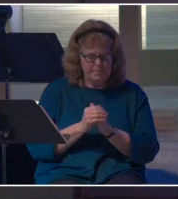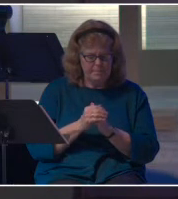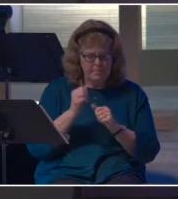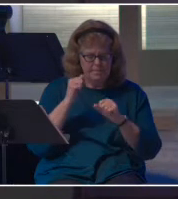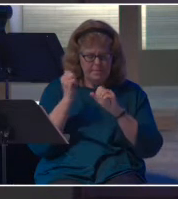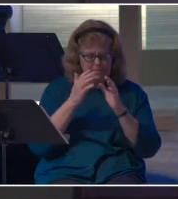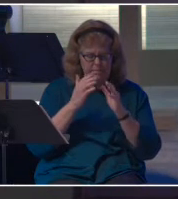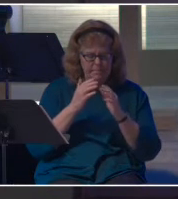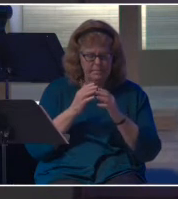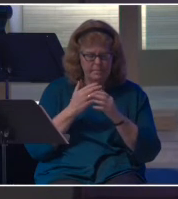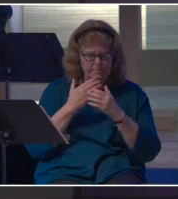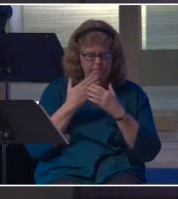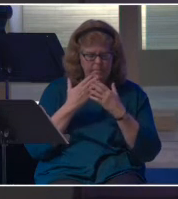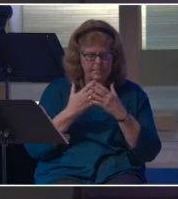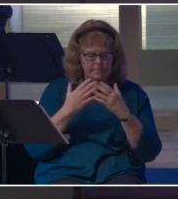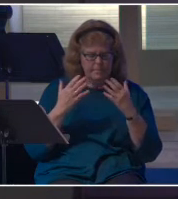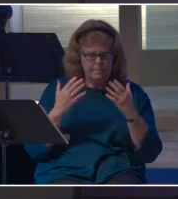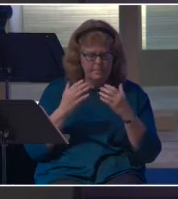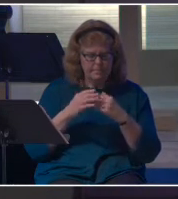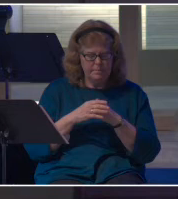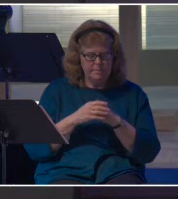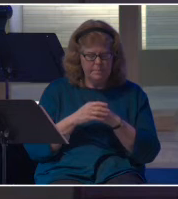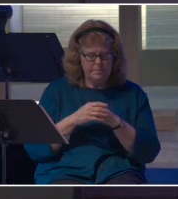Father, thank you so much